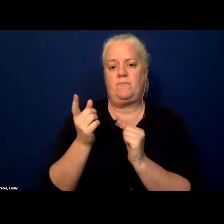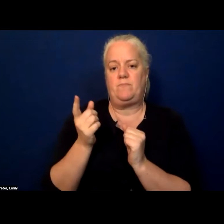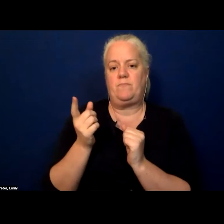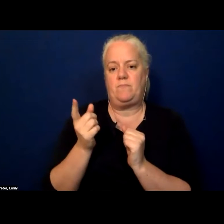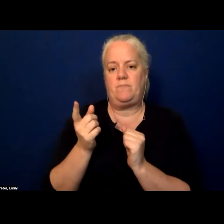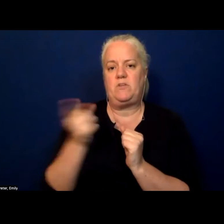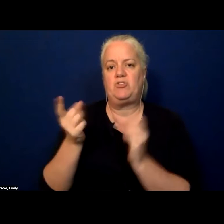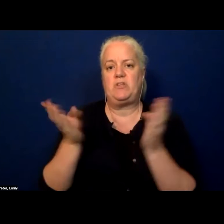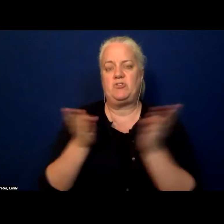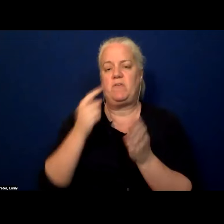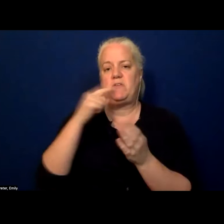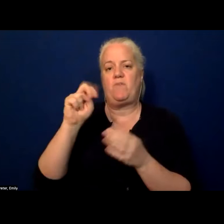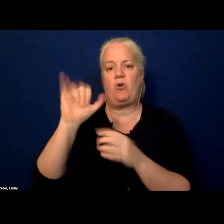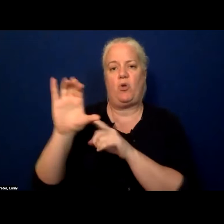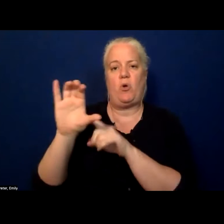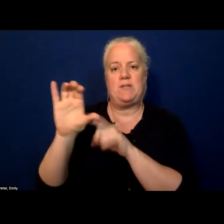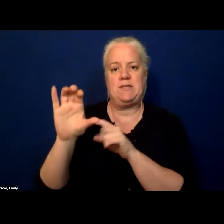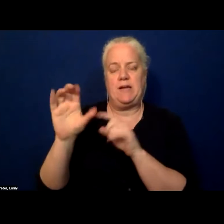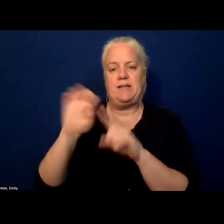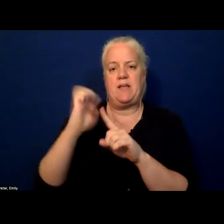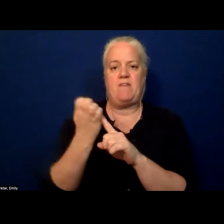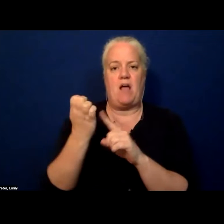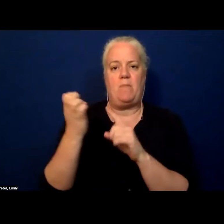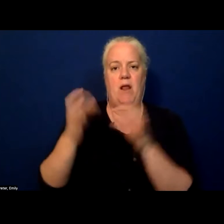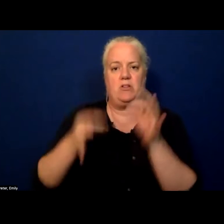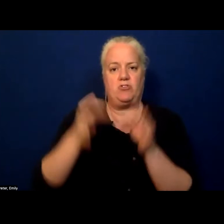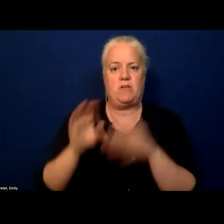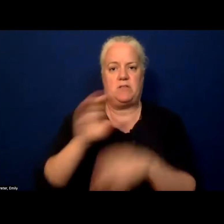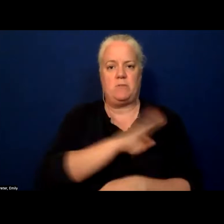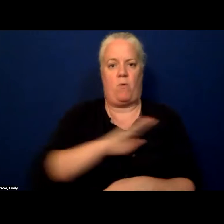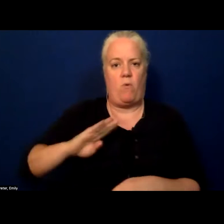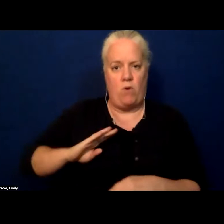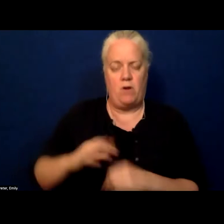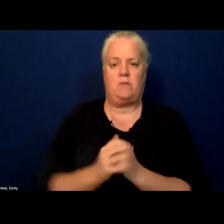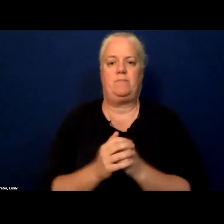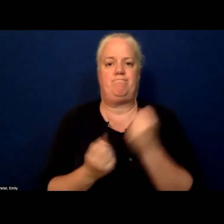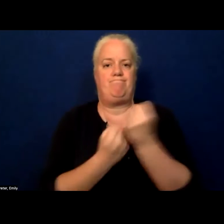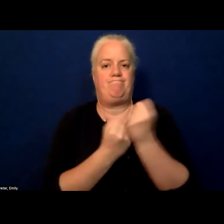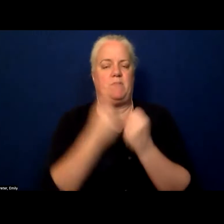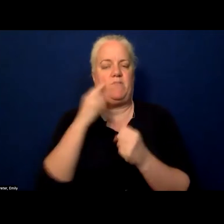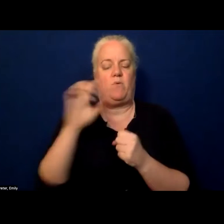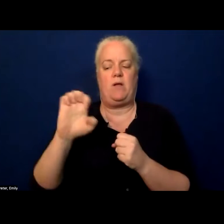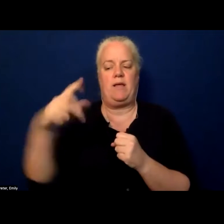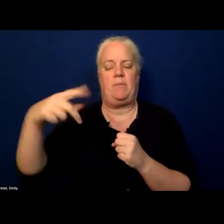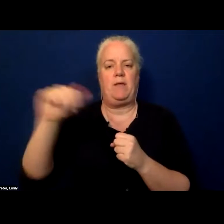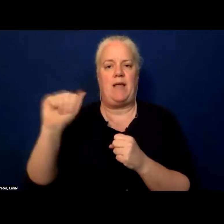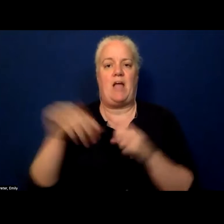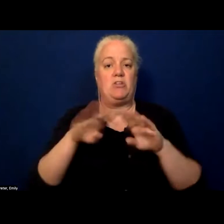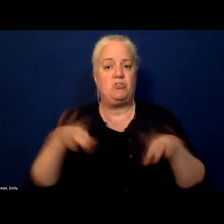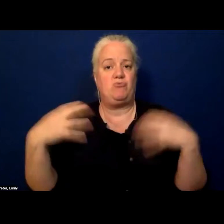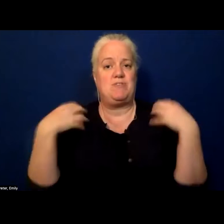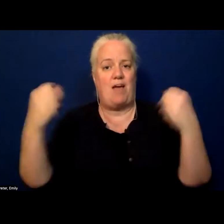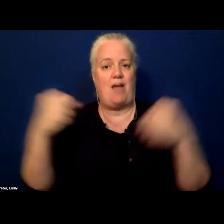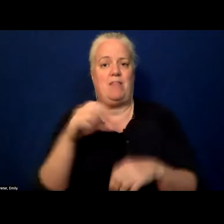Justice Advisory Board, the EPA's Children's Health Protection Advisory Committee, and is a scholar at